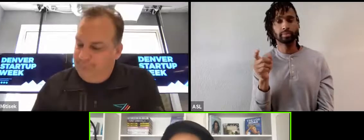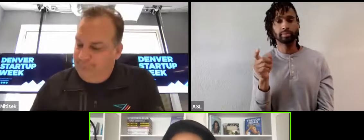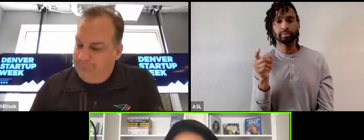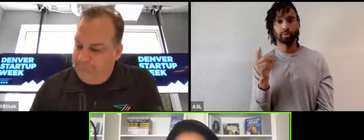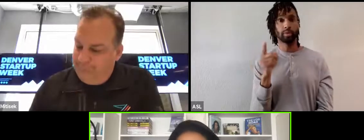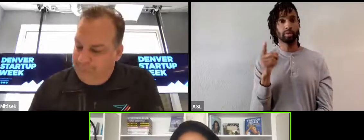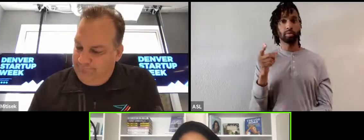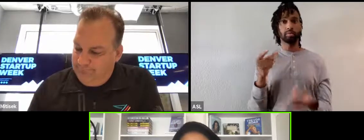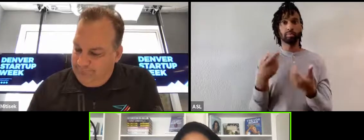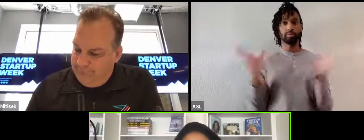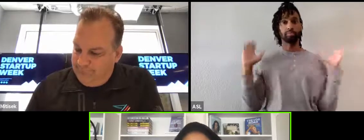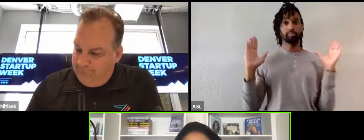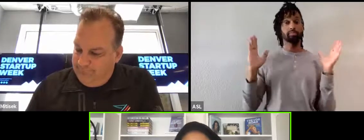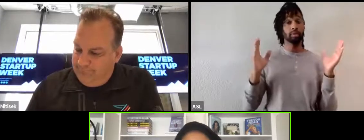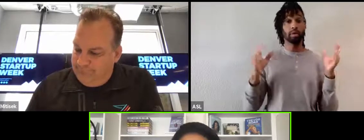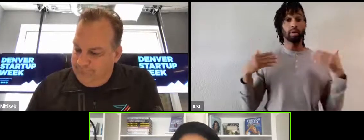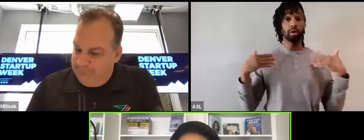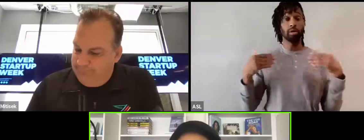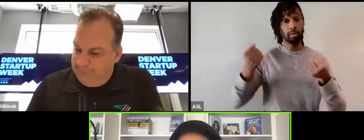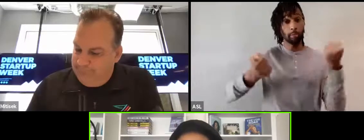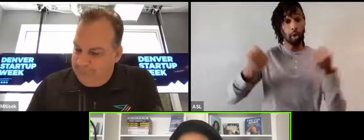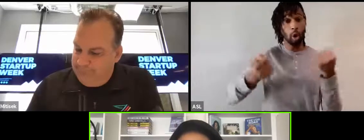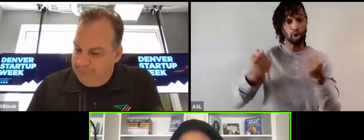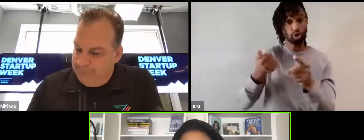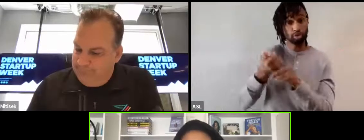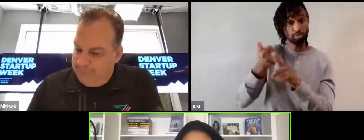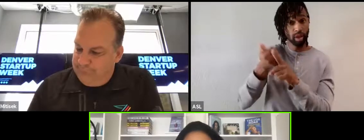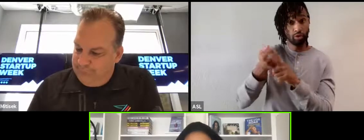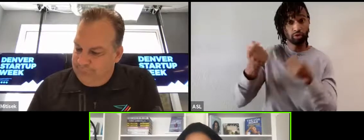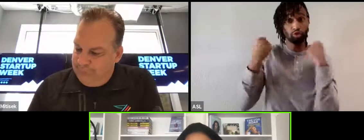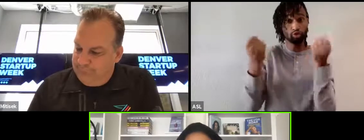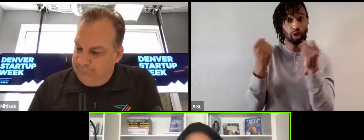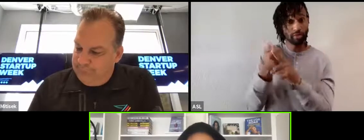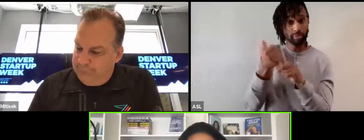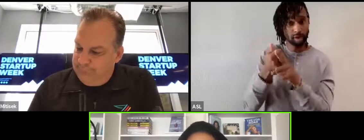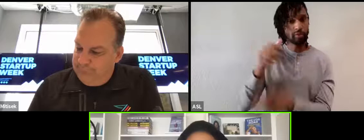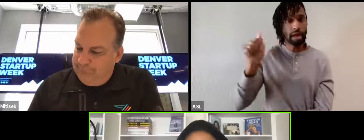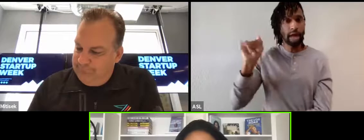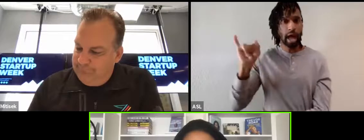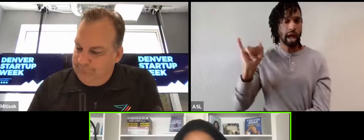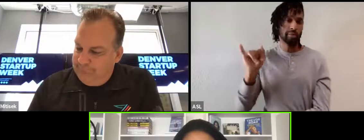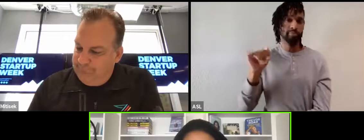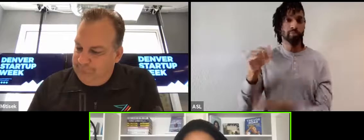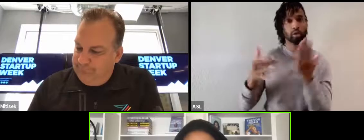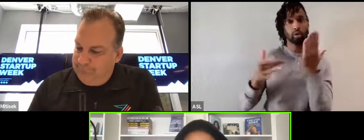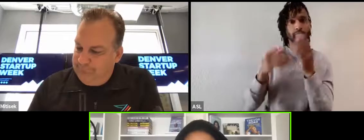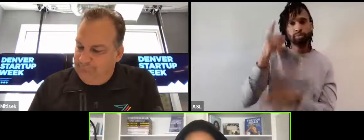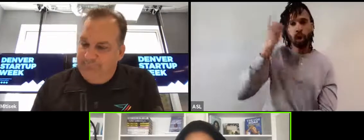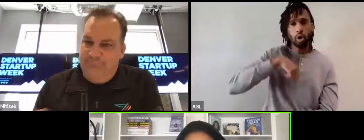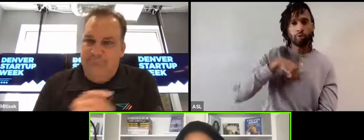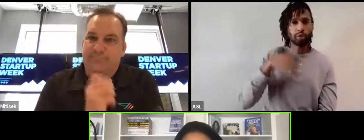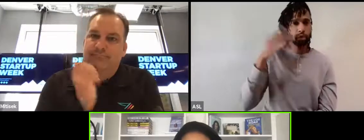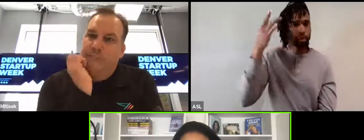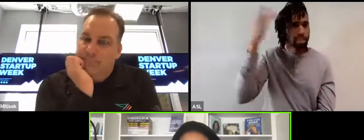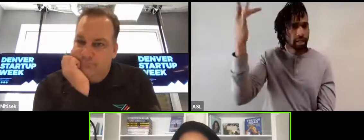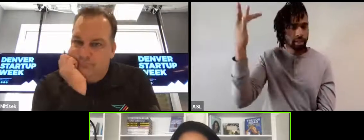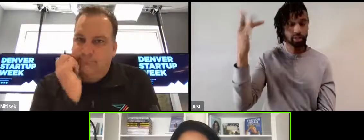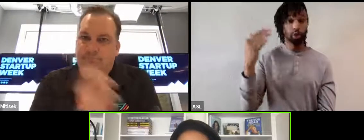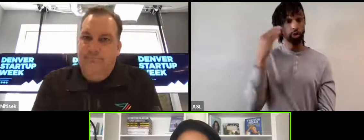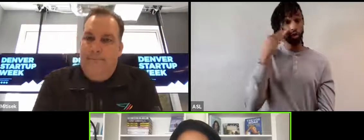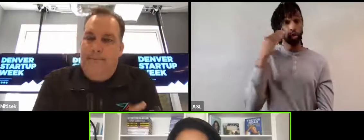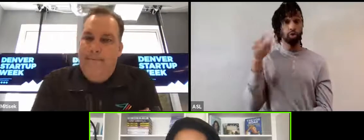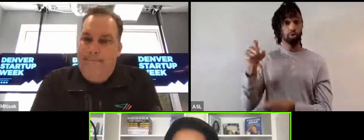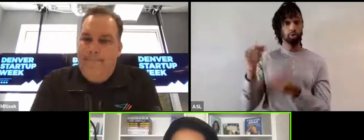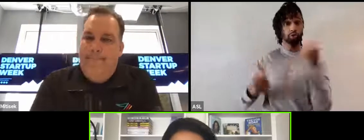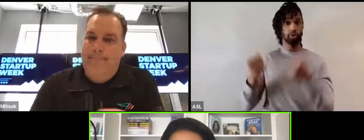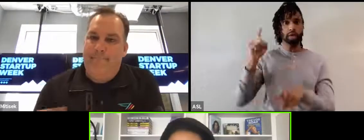vehicles and AI. And where you've seen that in both cases, like autonomous vehicles have been known to not be